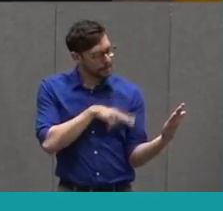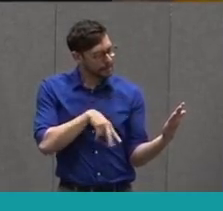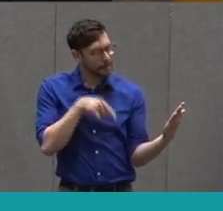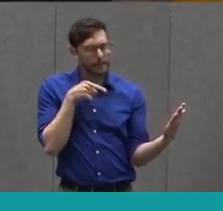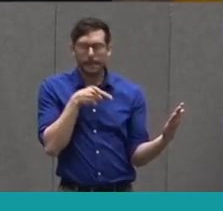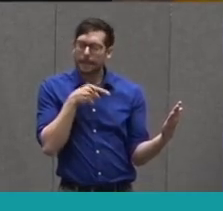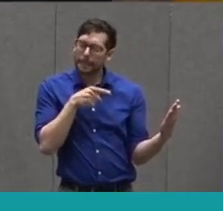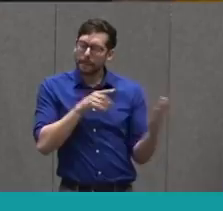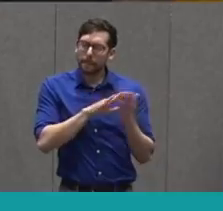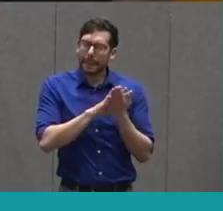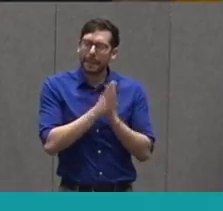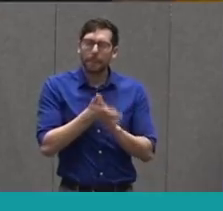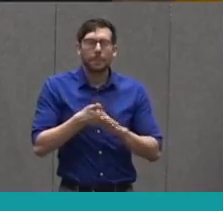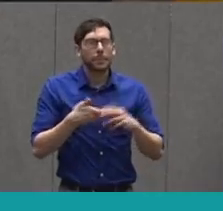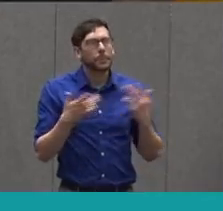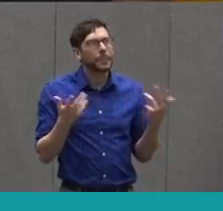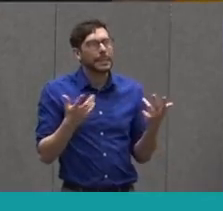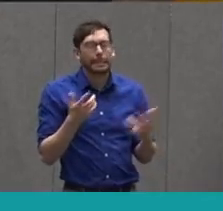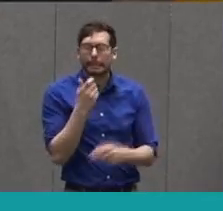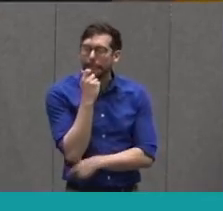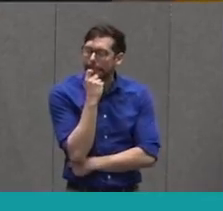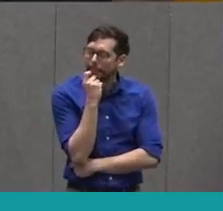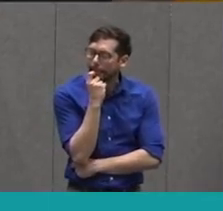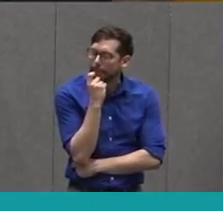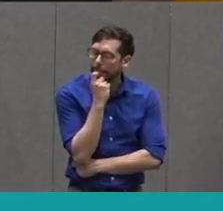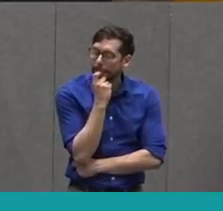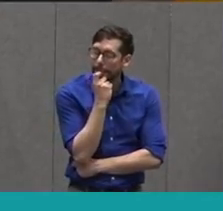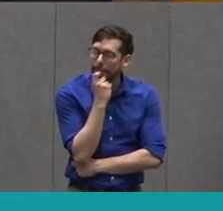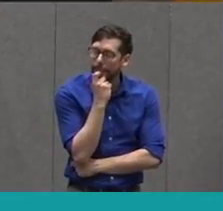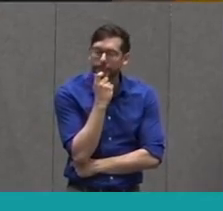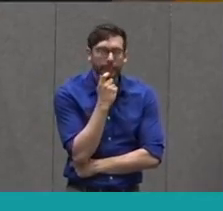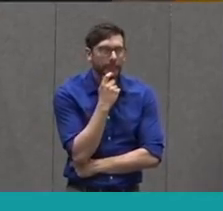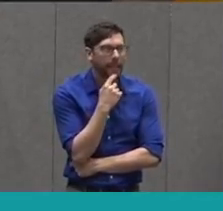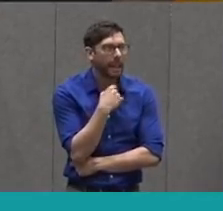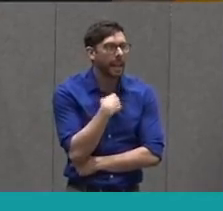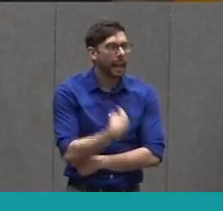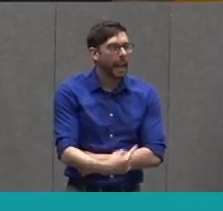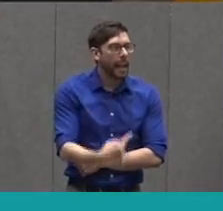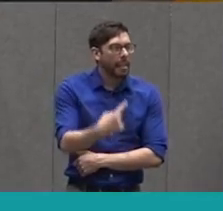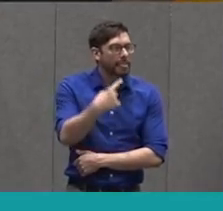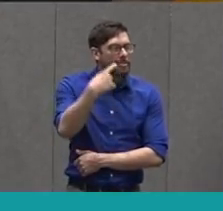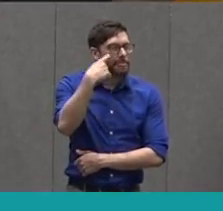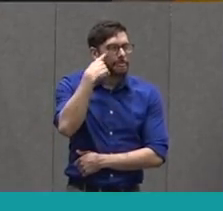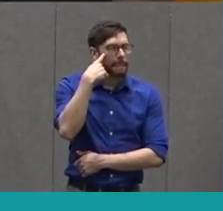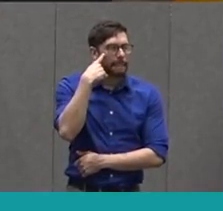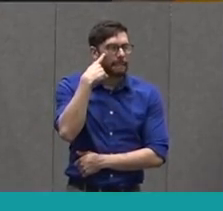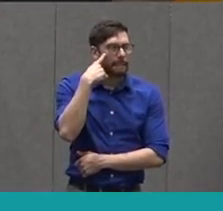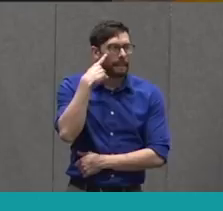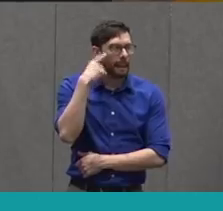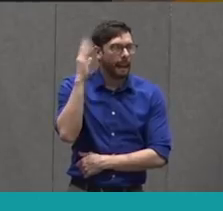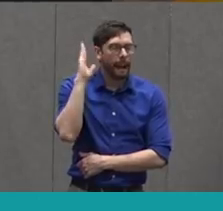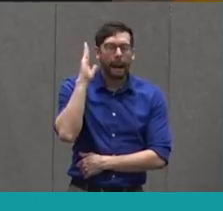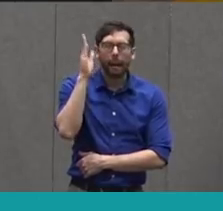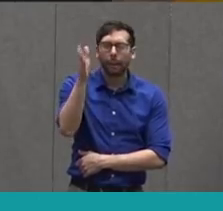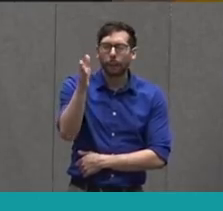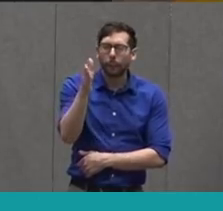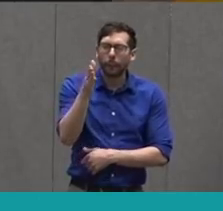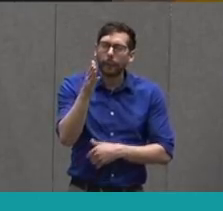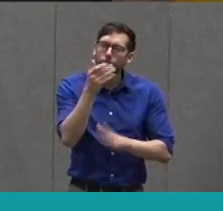into? And I think what I'm going to do is I'm going to turn it into some